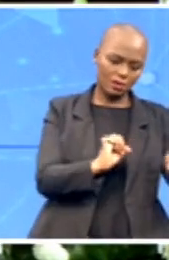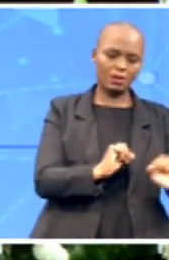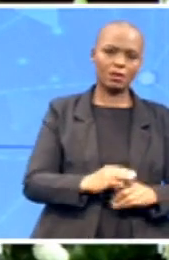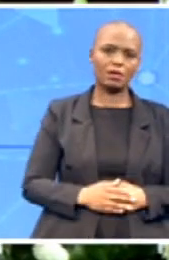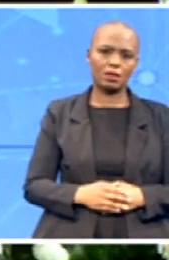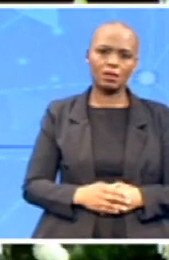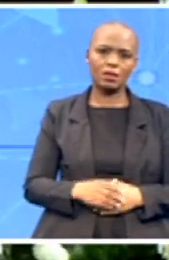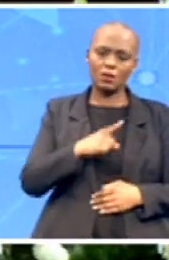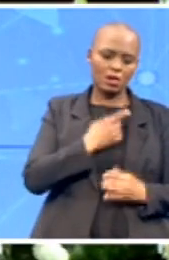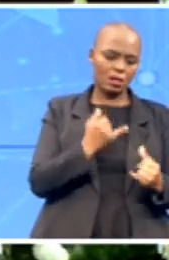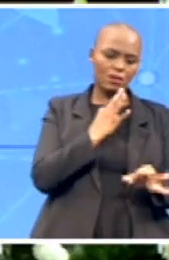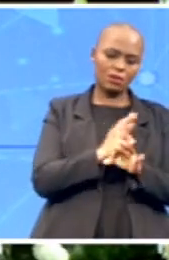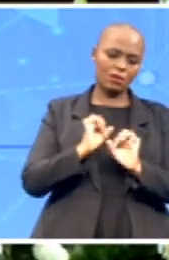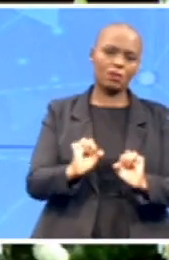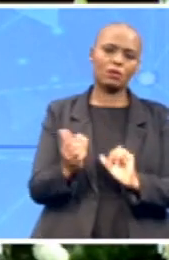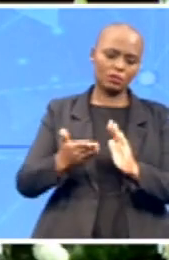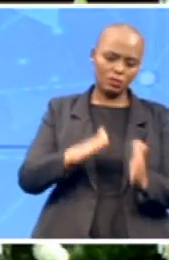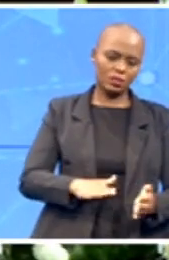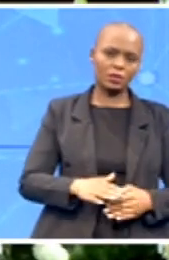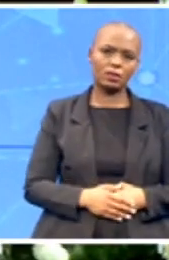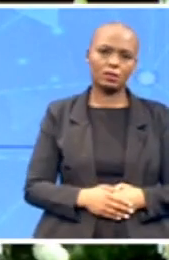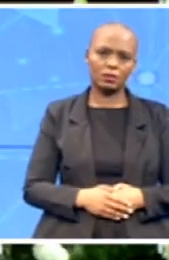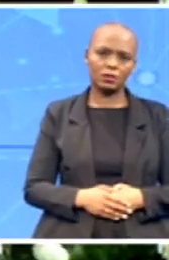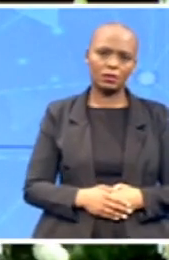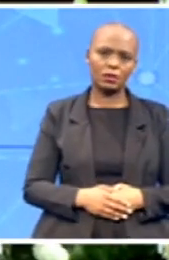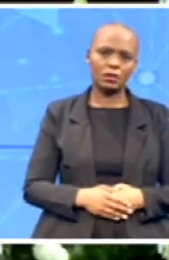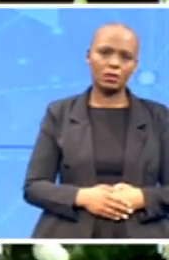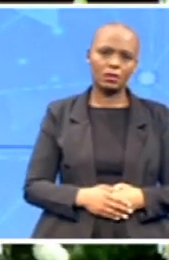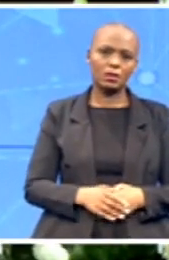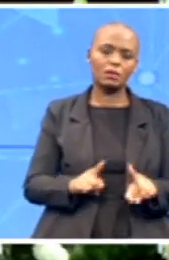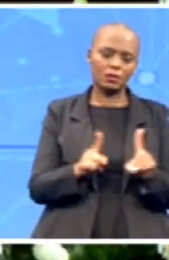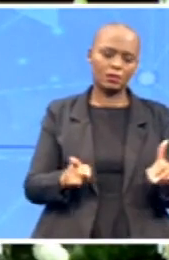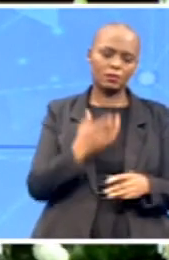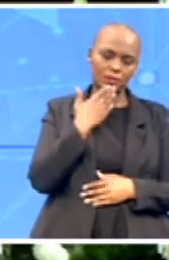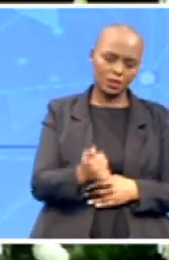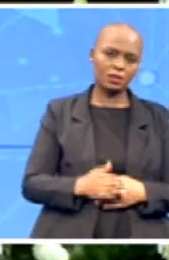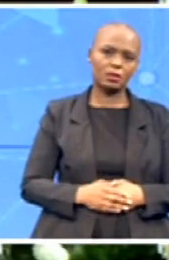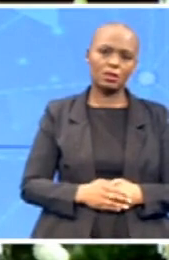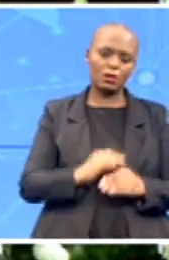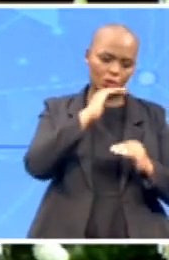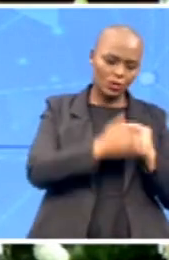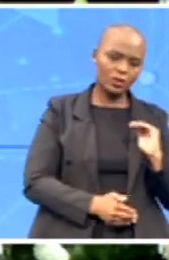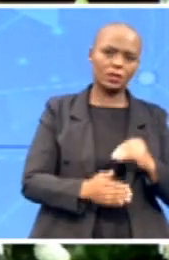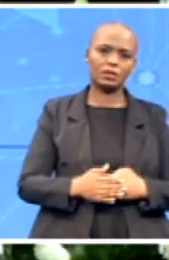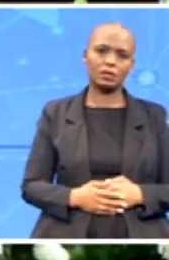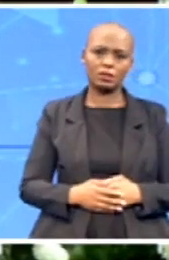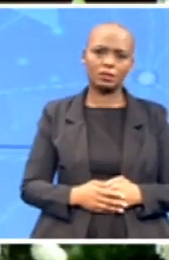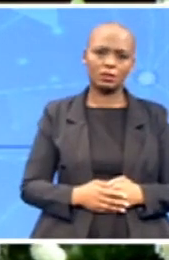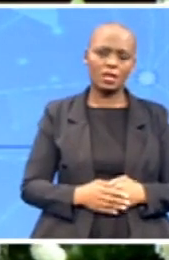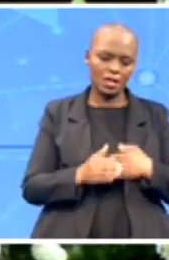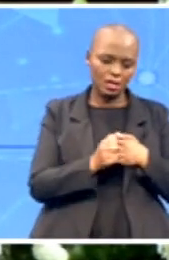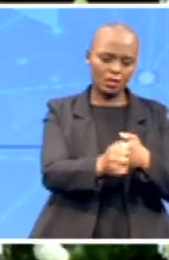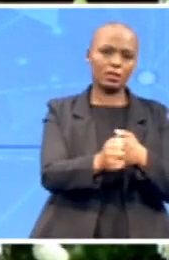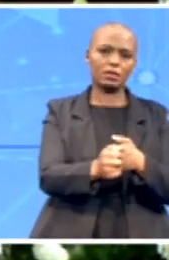please, protect them. Show them the right way.